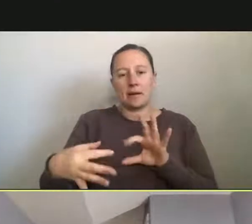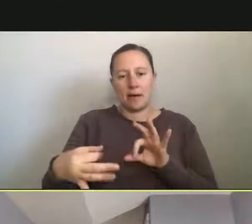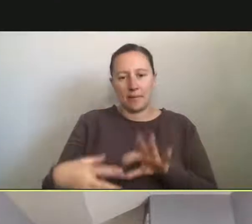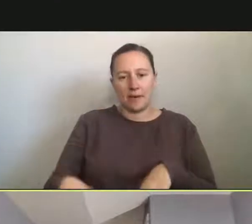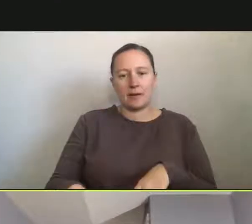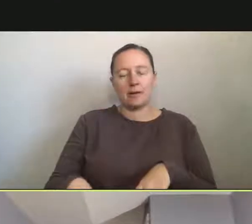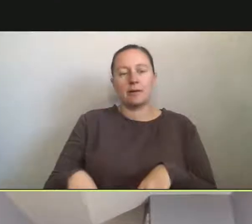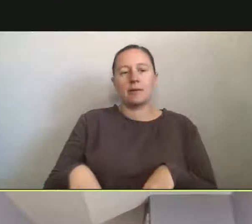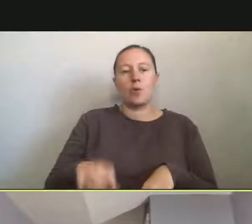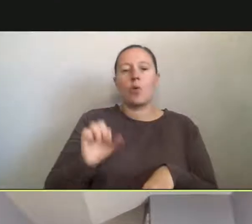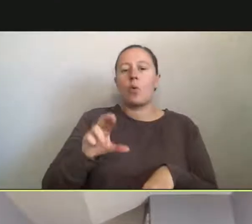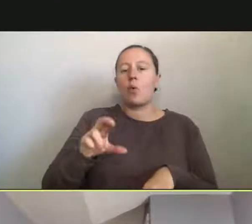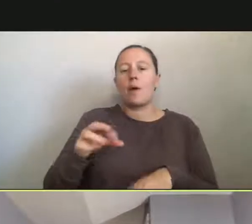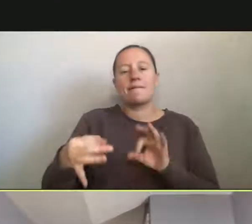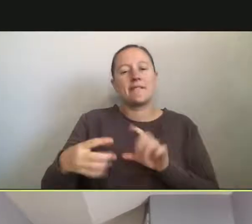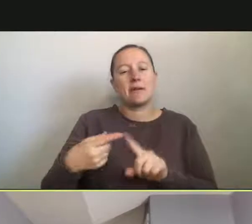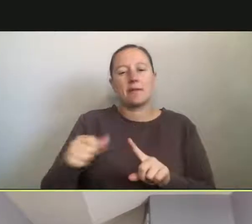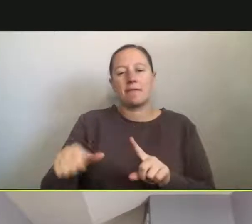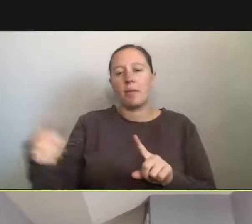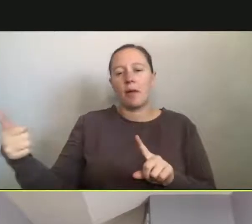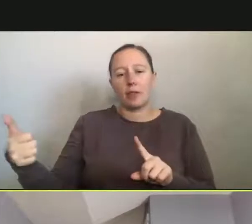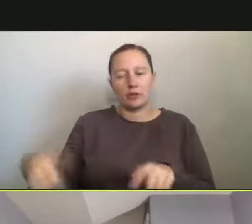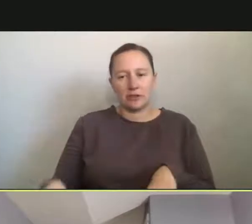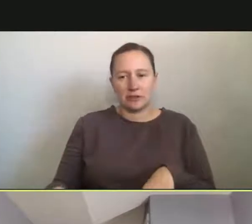sort of input from other sources as well.